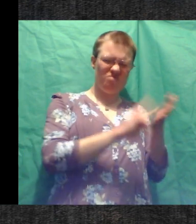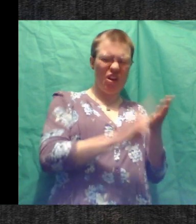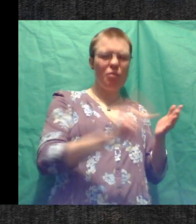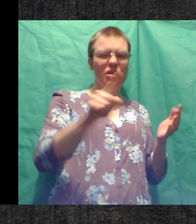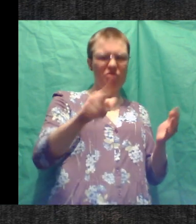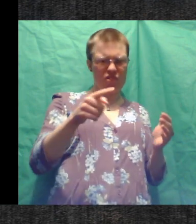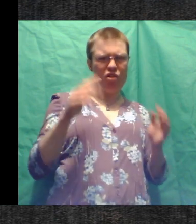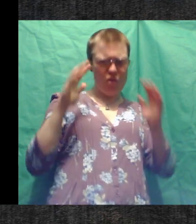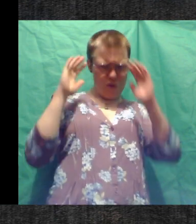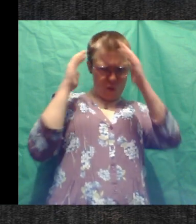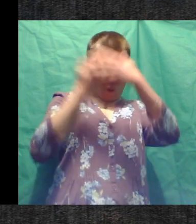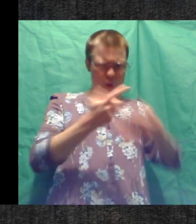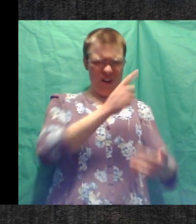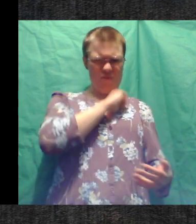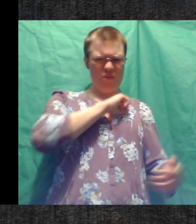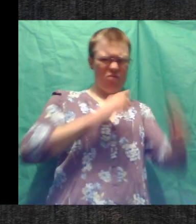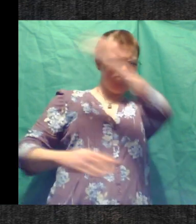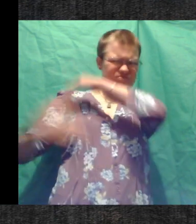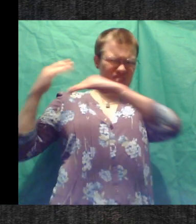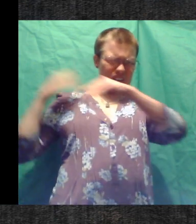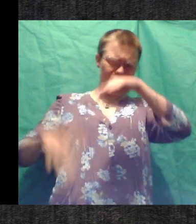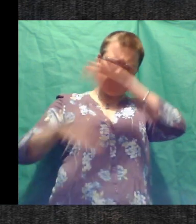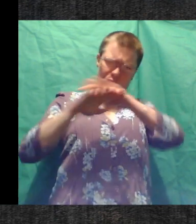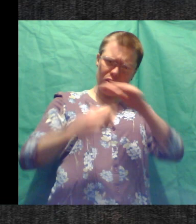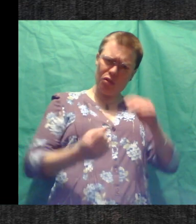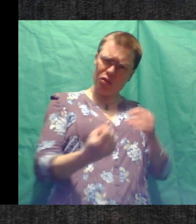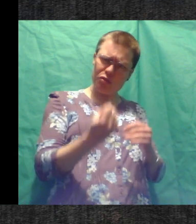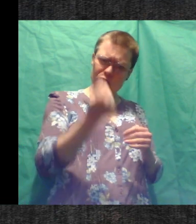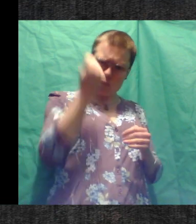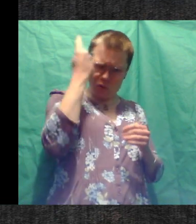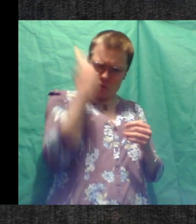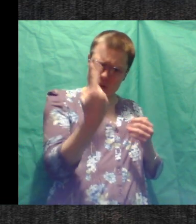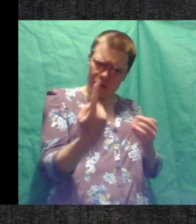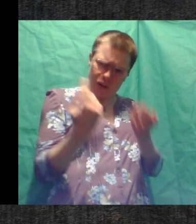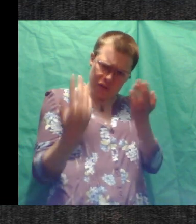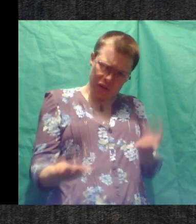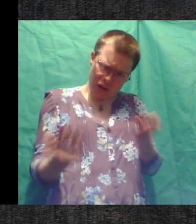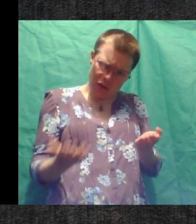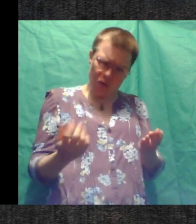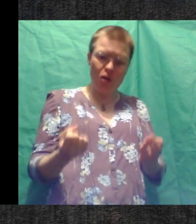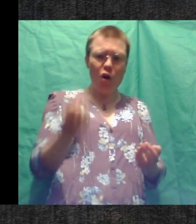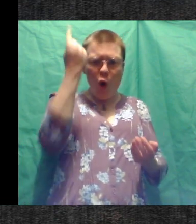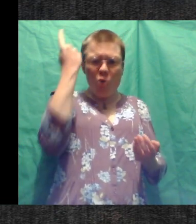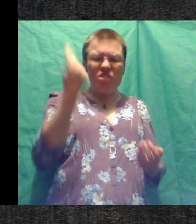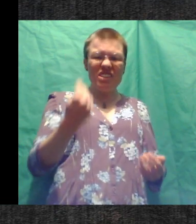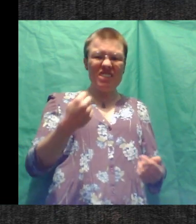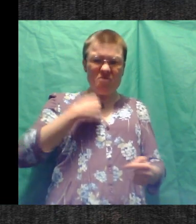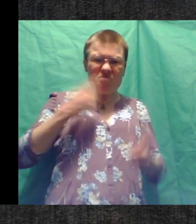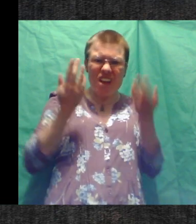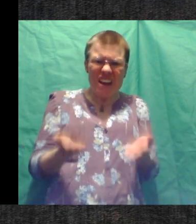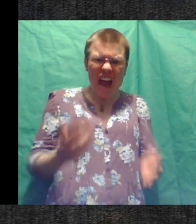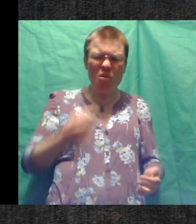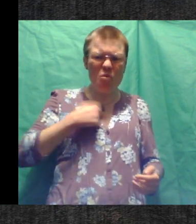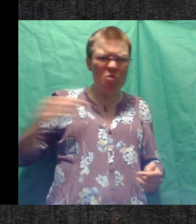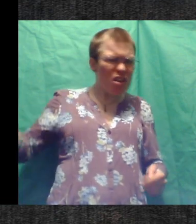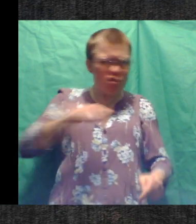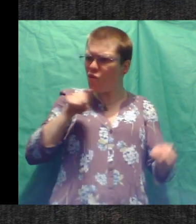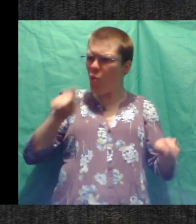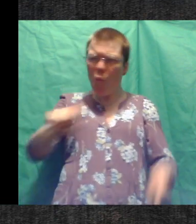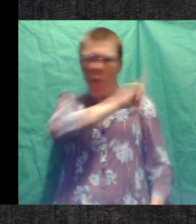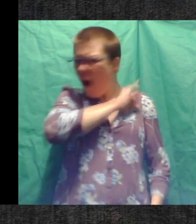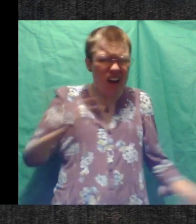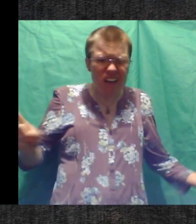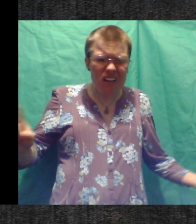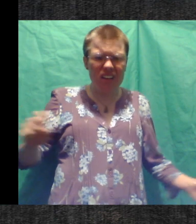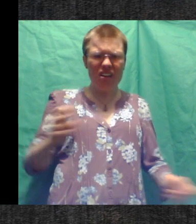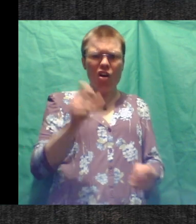that. Naomi, you're too worried about the past. Isn't it enough to understand who you are now? Understand who I am